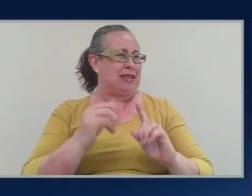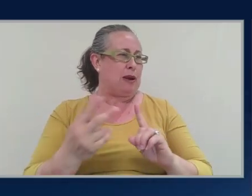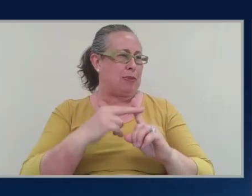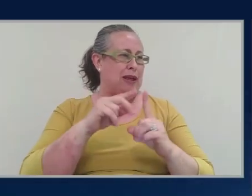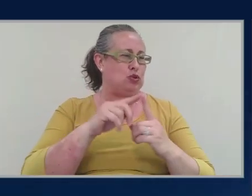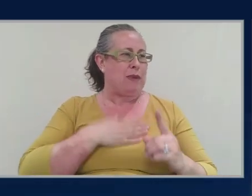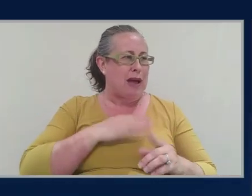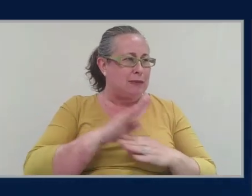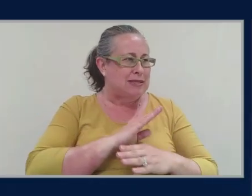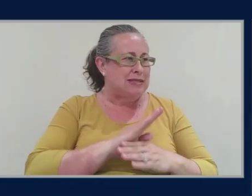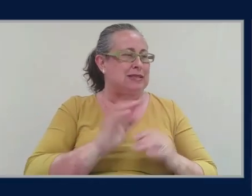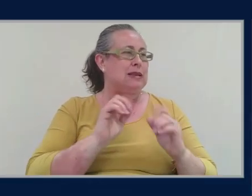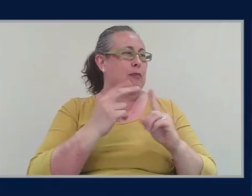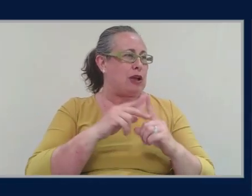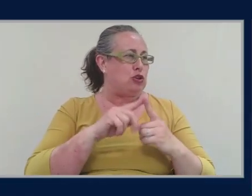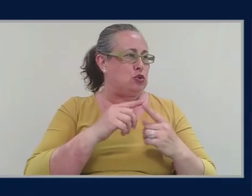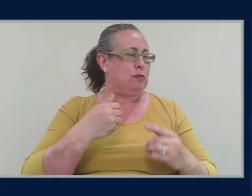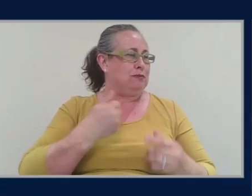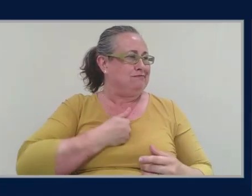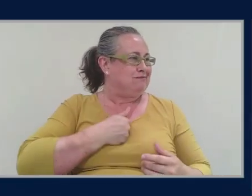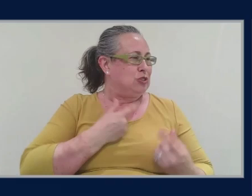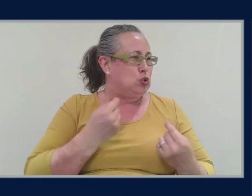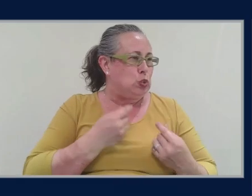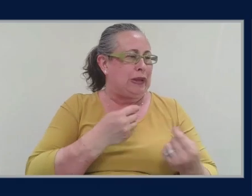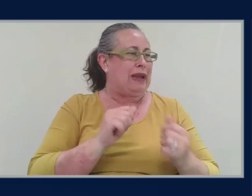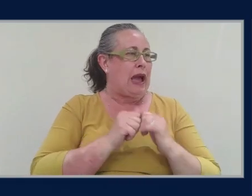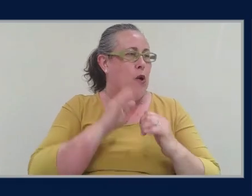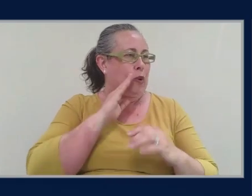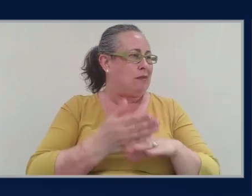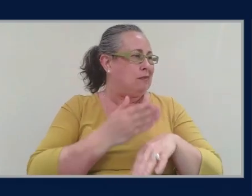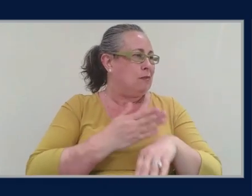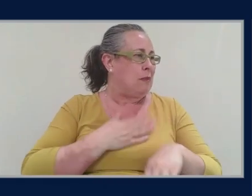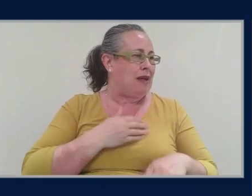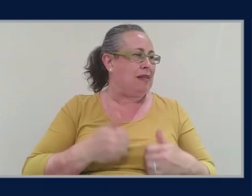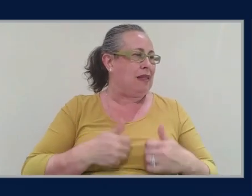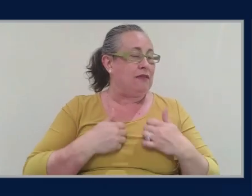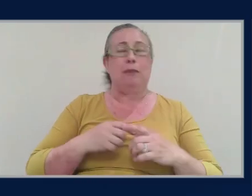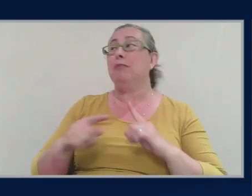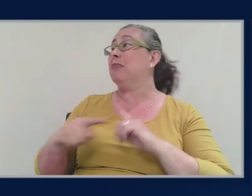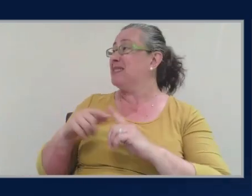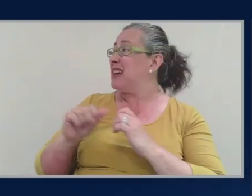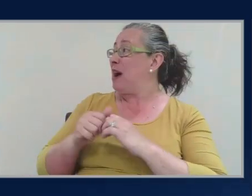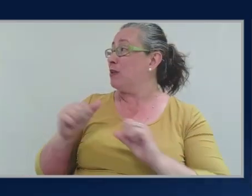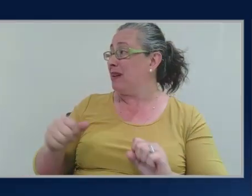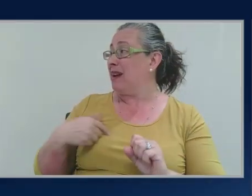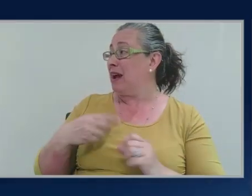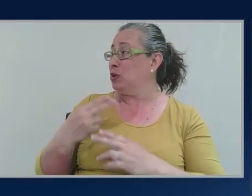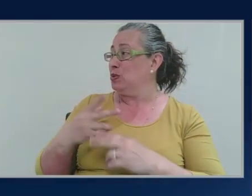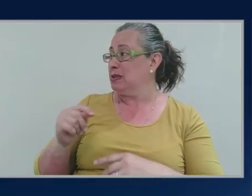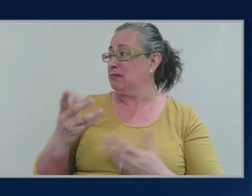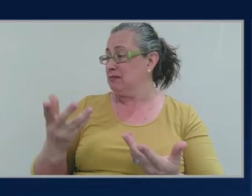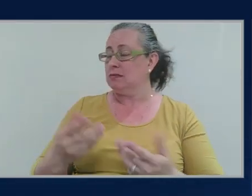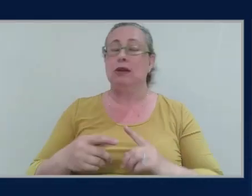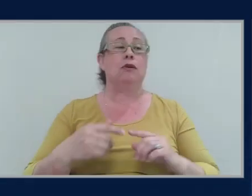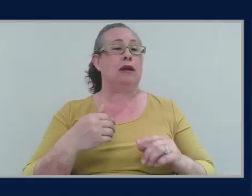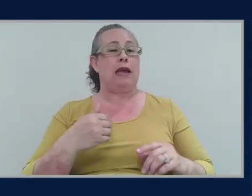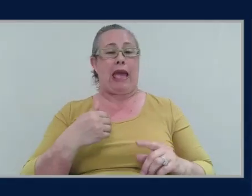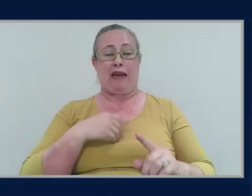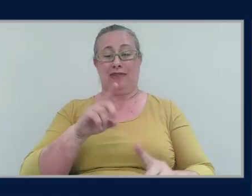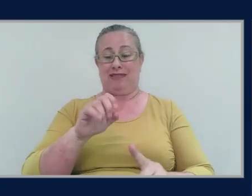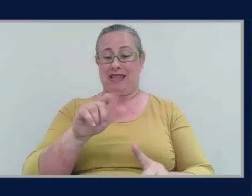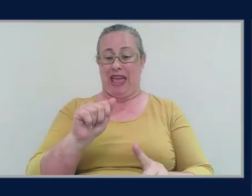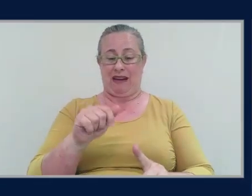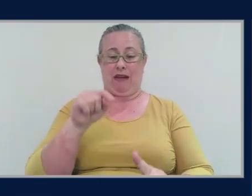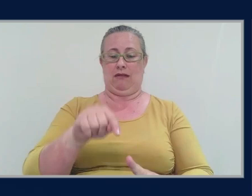what I'm doing, right? Like, how is it going to make my life better? And how can I use it, right? And how can I have data. Yeah. How do I